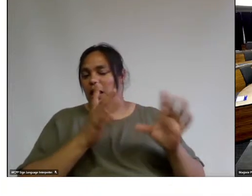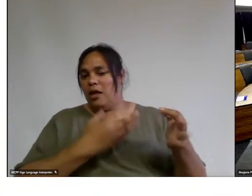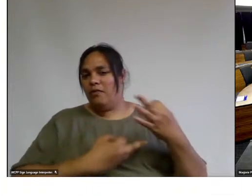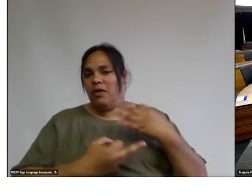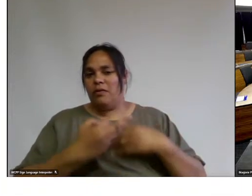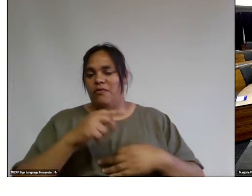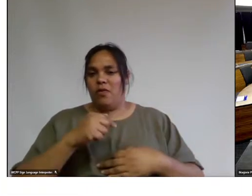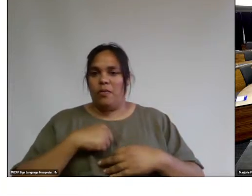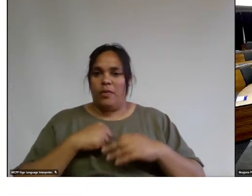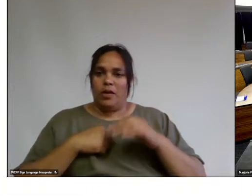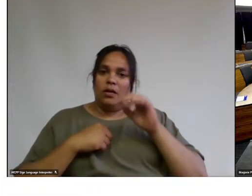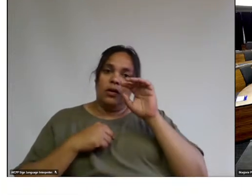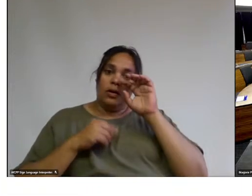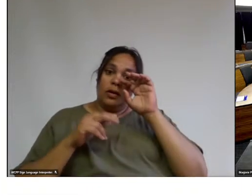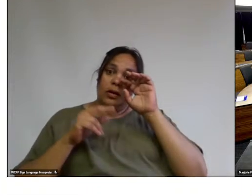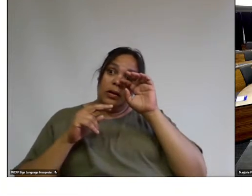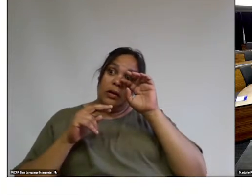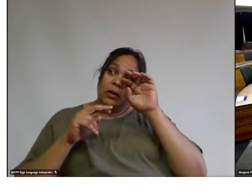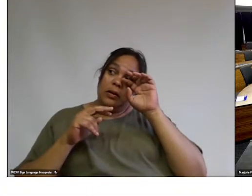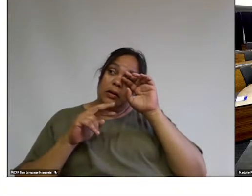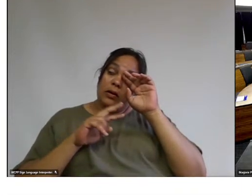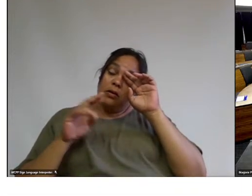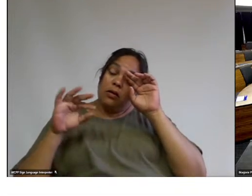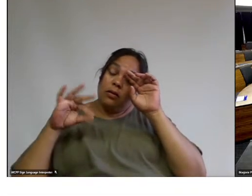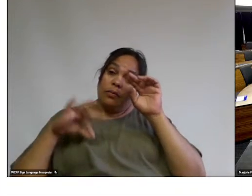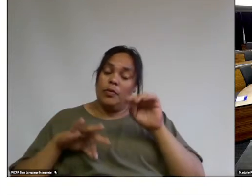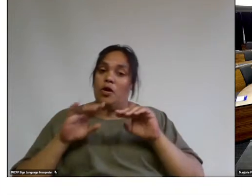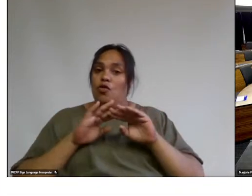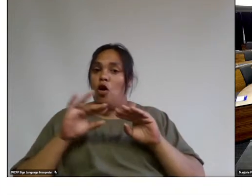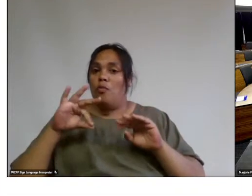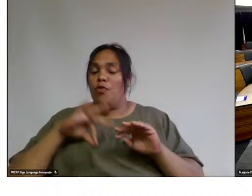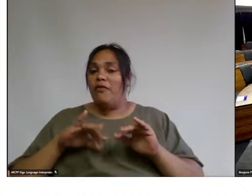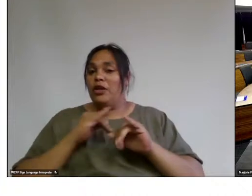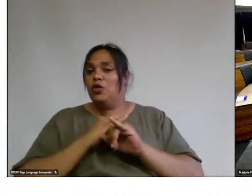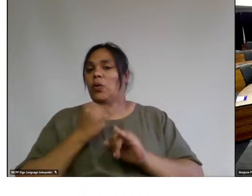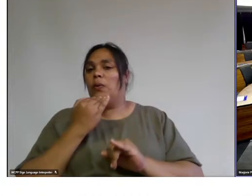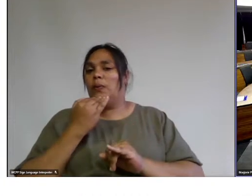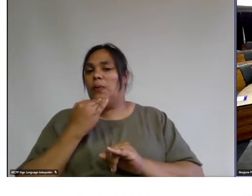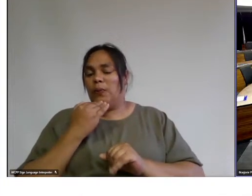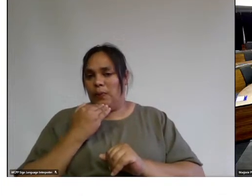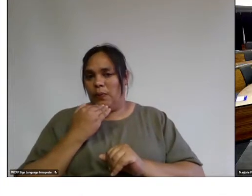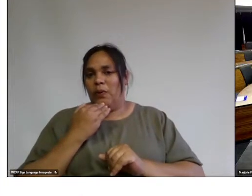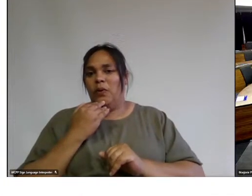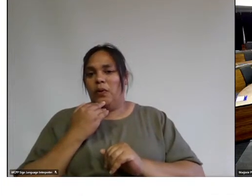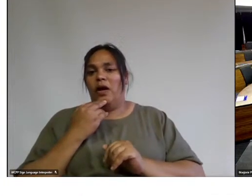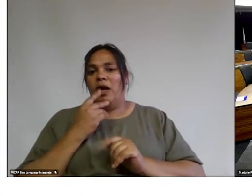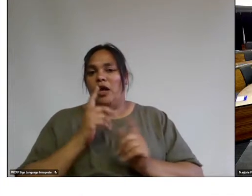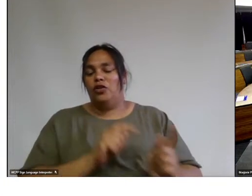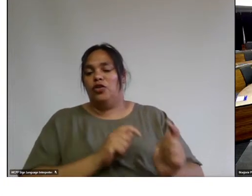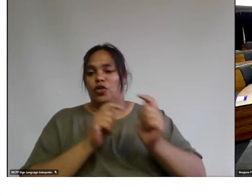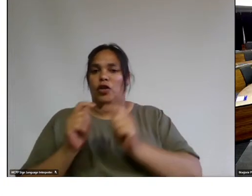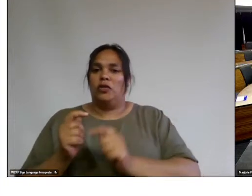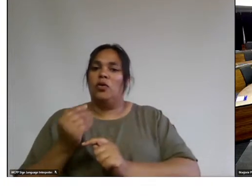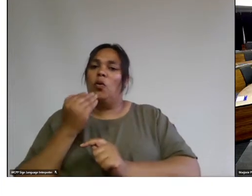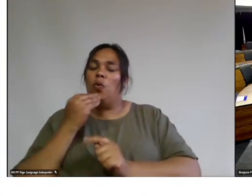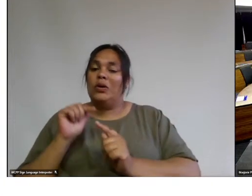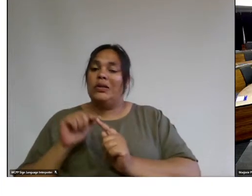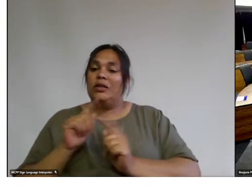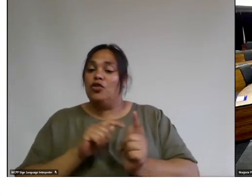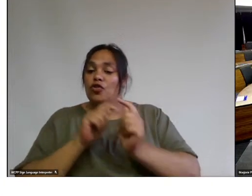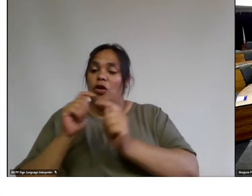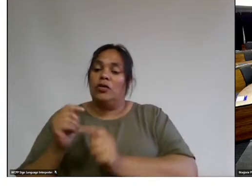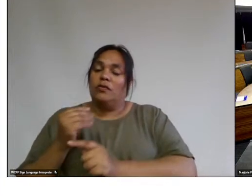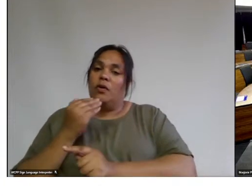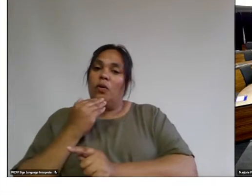me, who are the non-profit, what do you mean by non-profit institution transfer, to whom are those